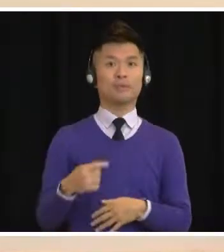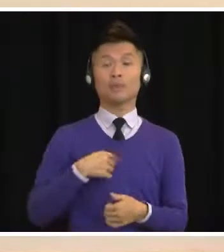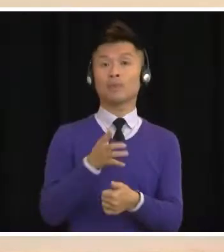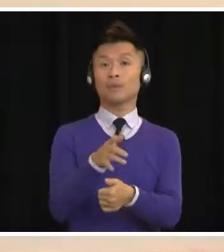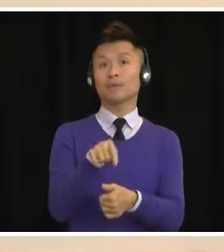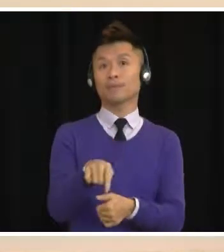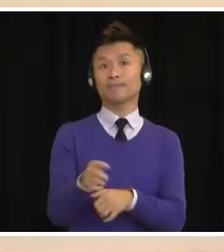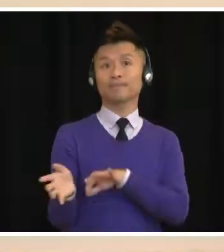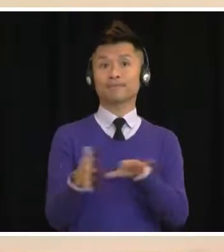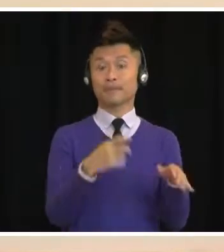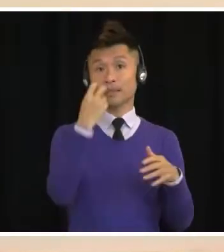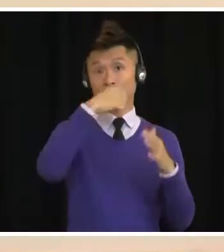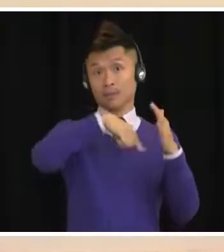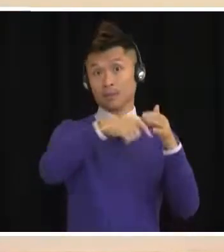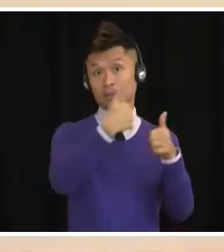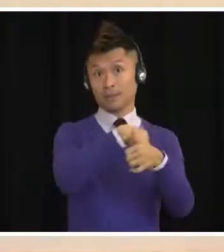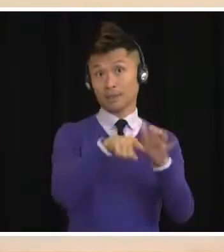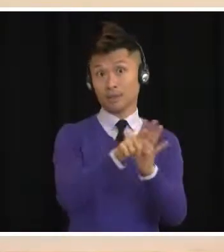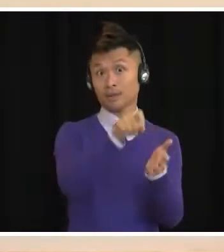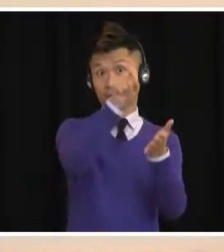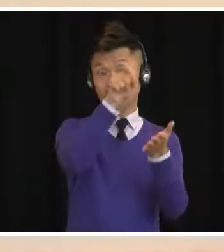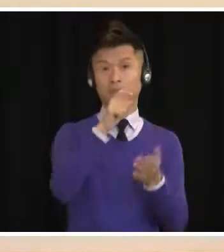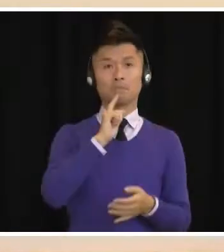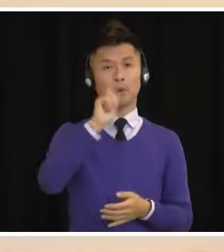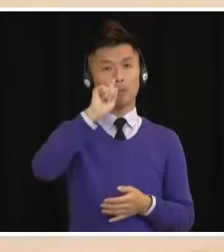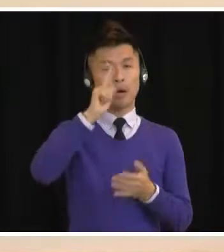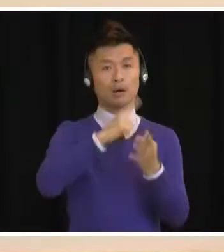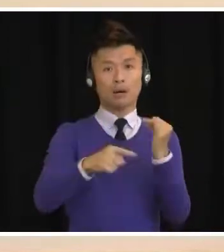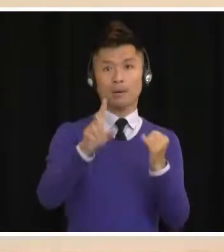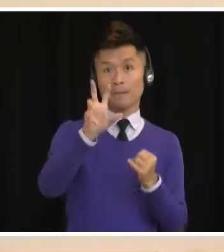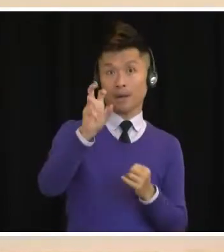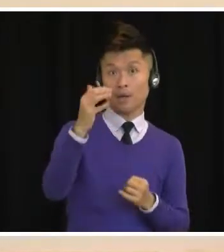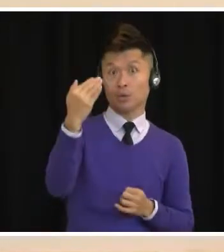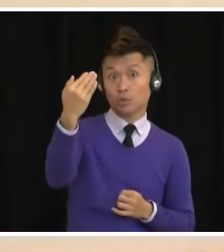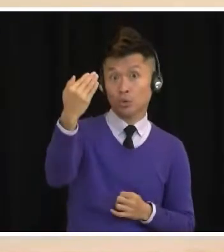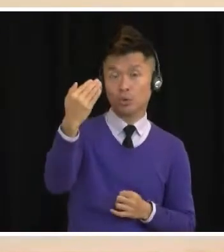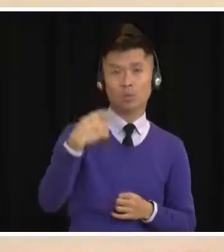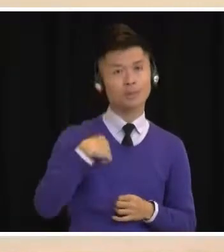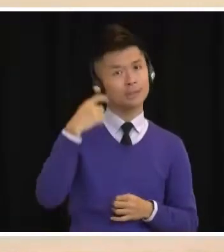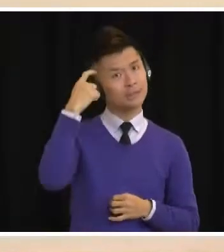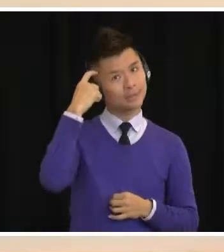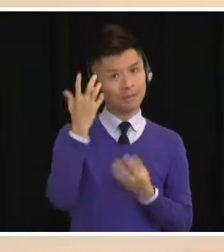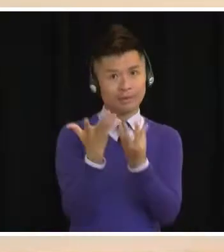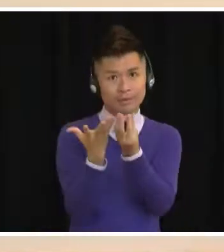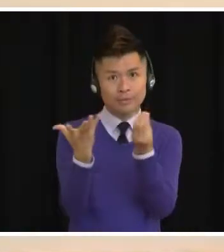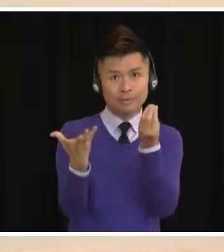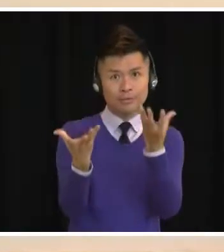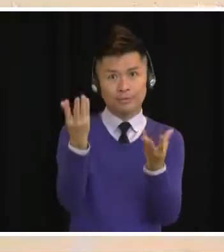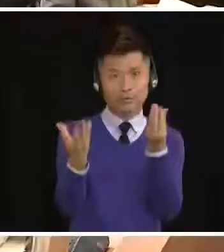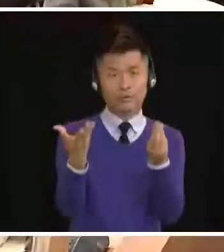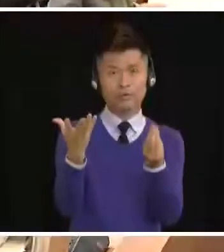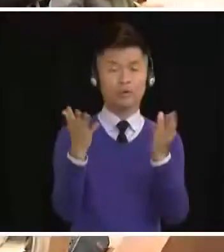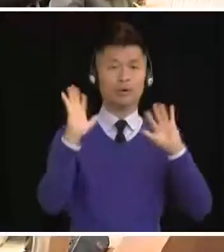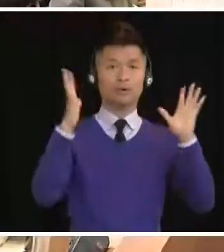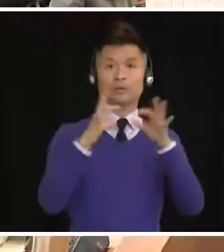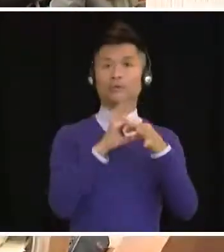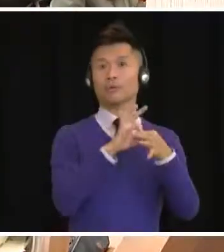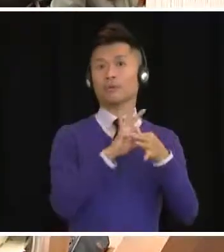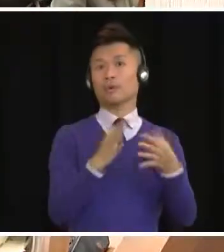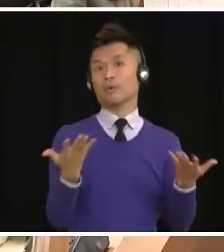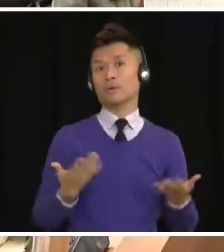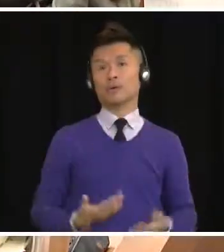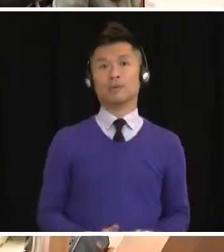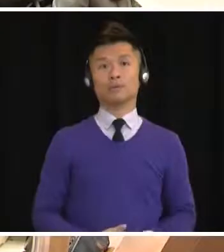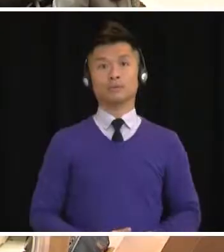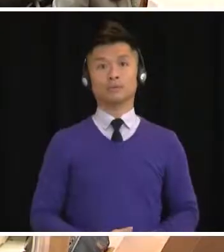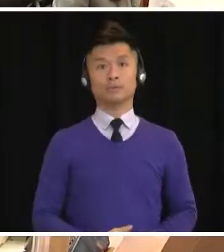investigations, how many of those related to children. I also want to ask how many complaints were made